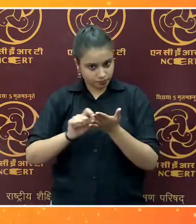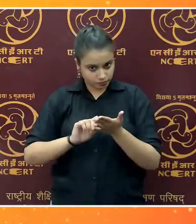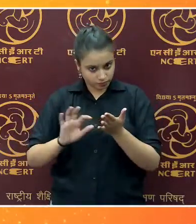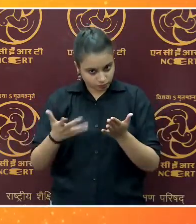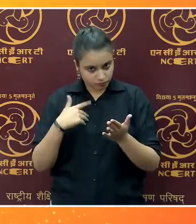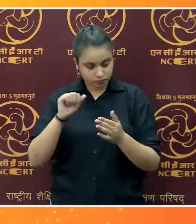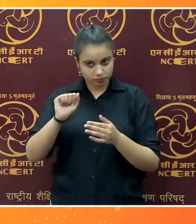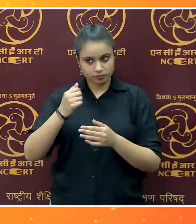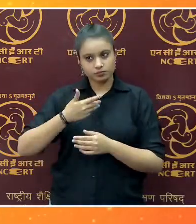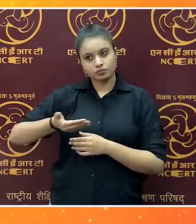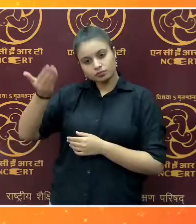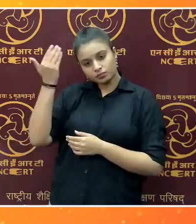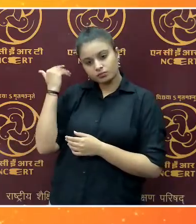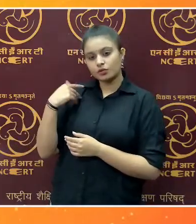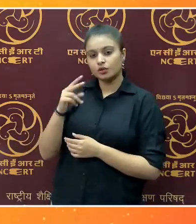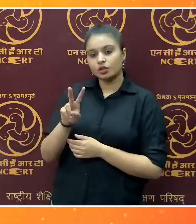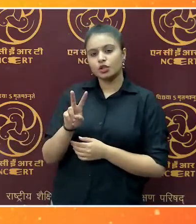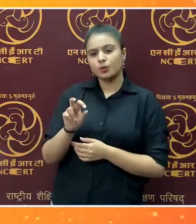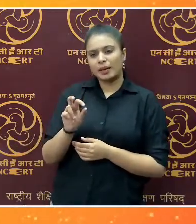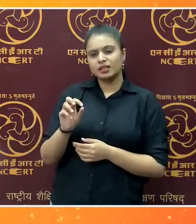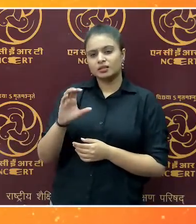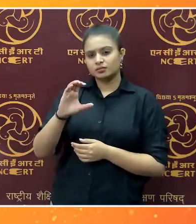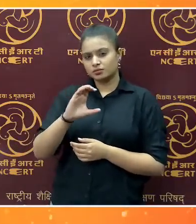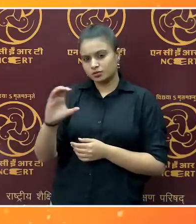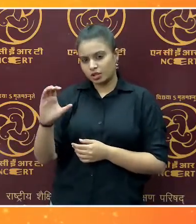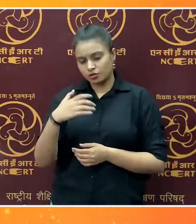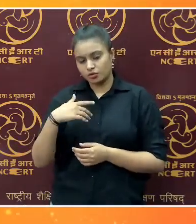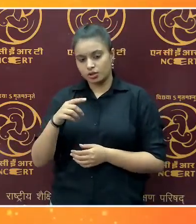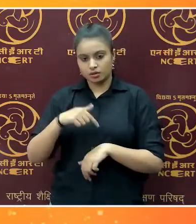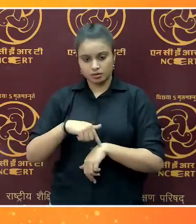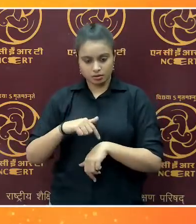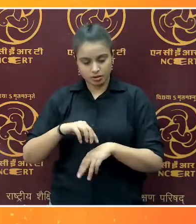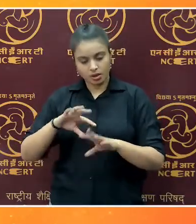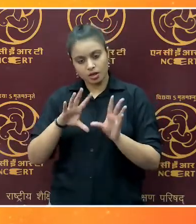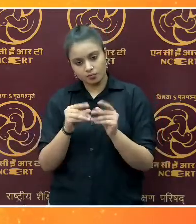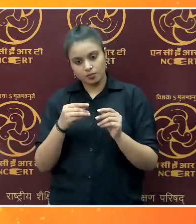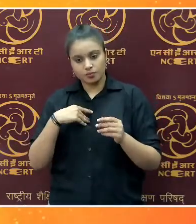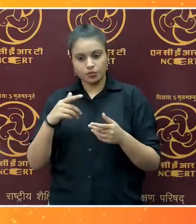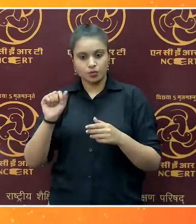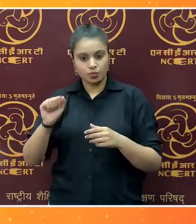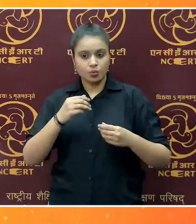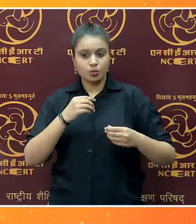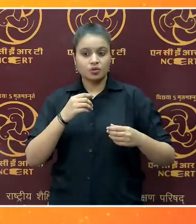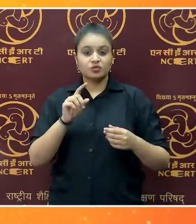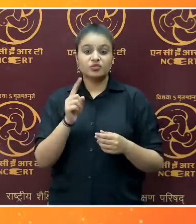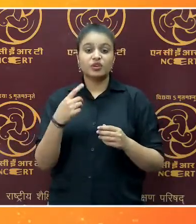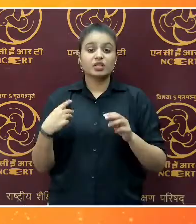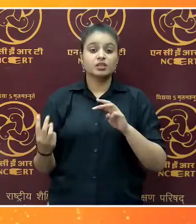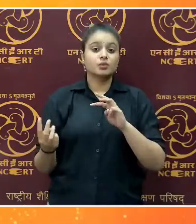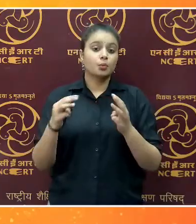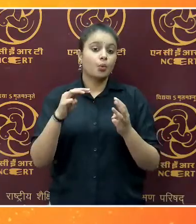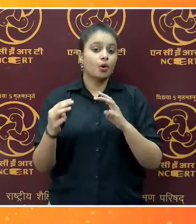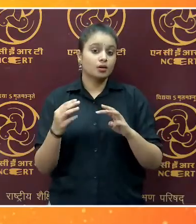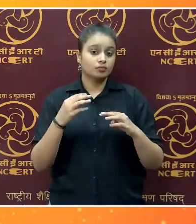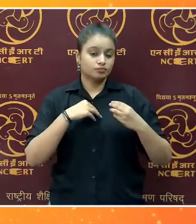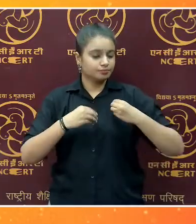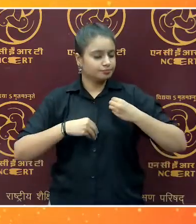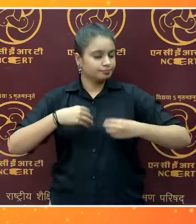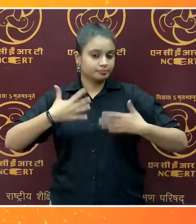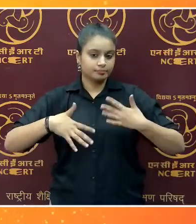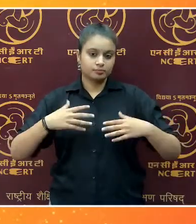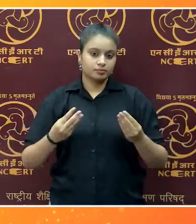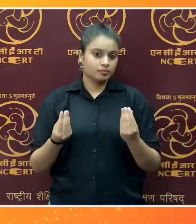during early 20th century. Hugh Lofting suffered a lot during the First World War. and that's when